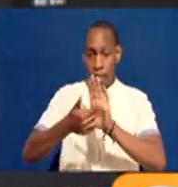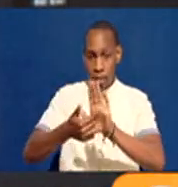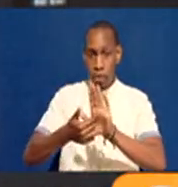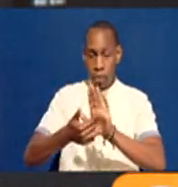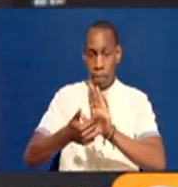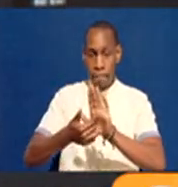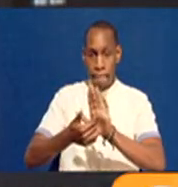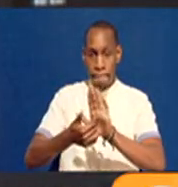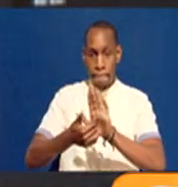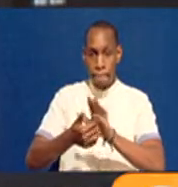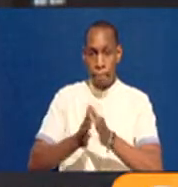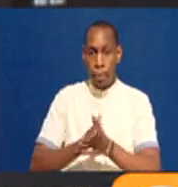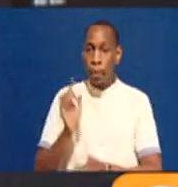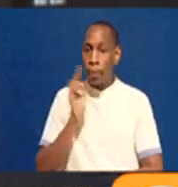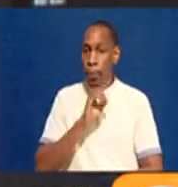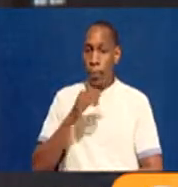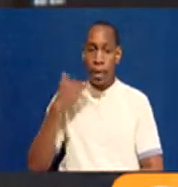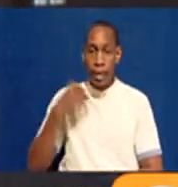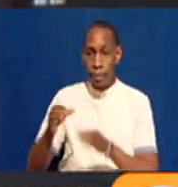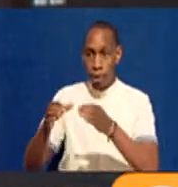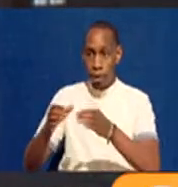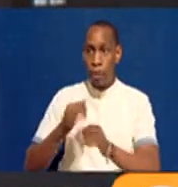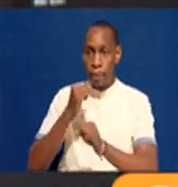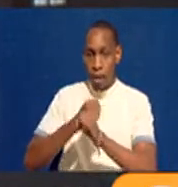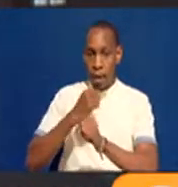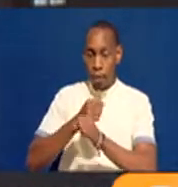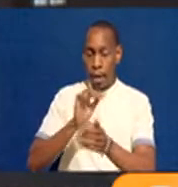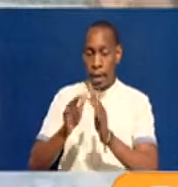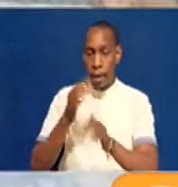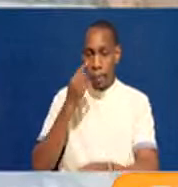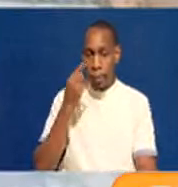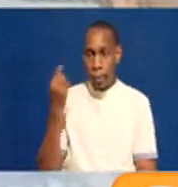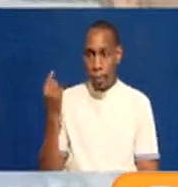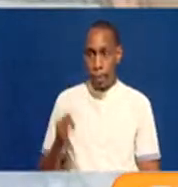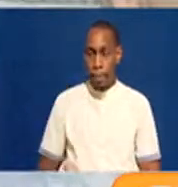just how this ruthless syndicate works.